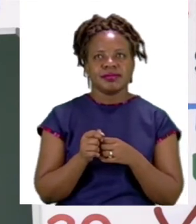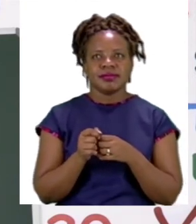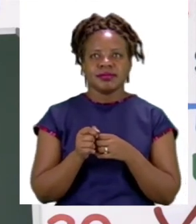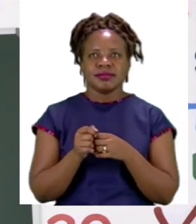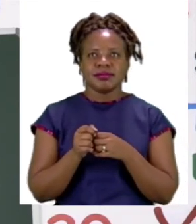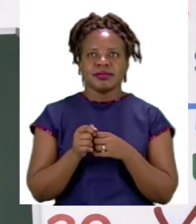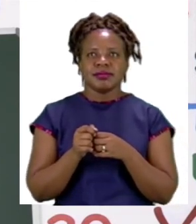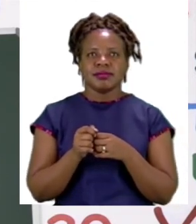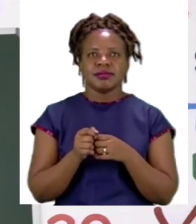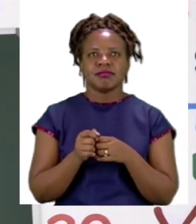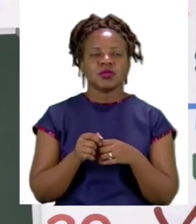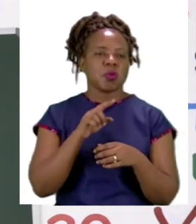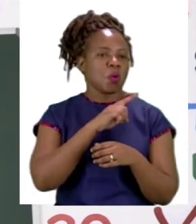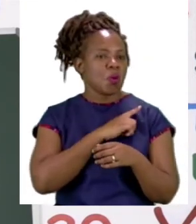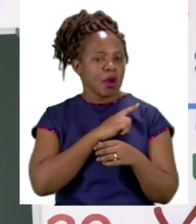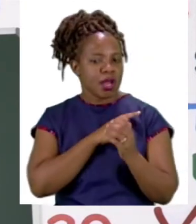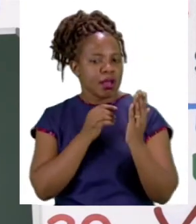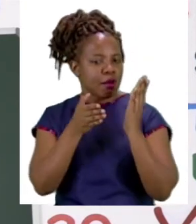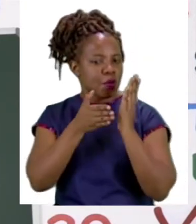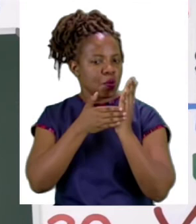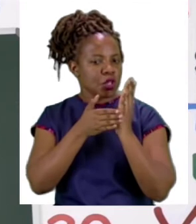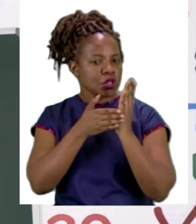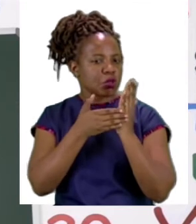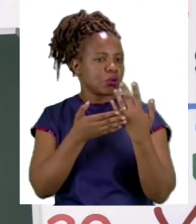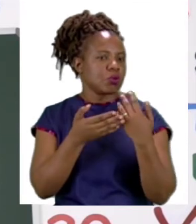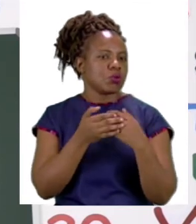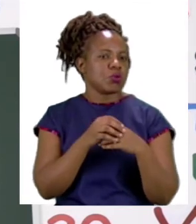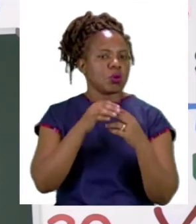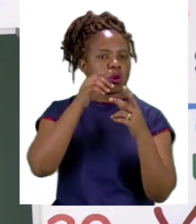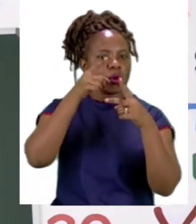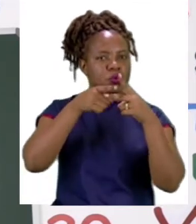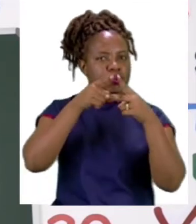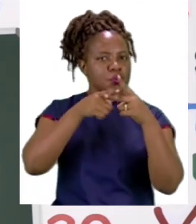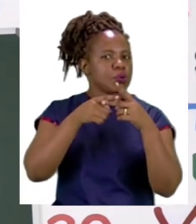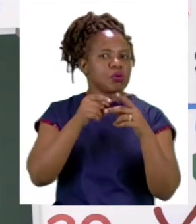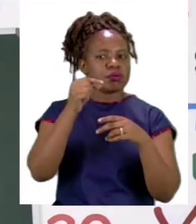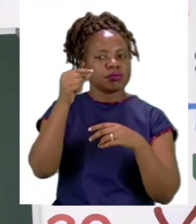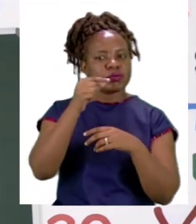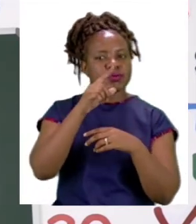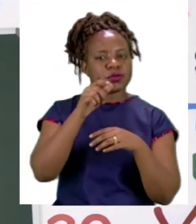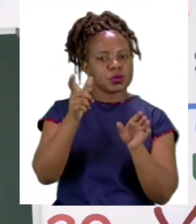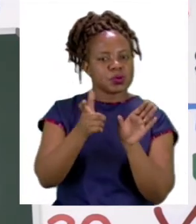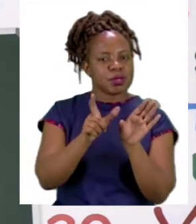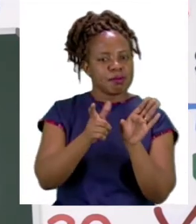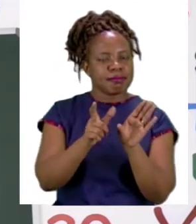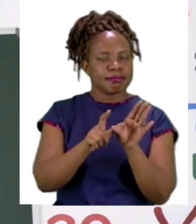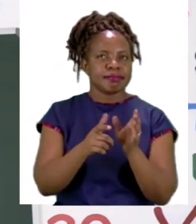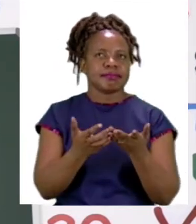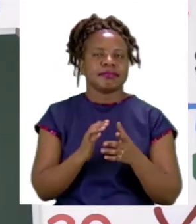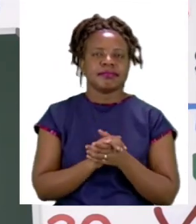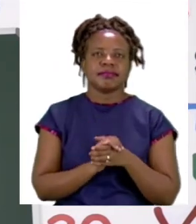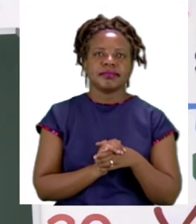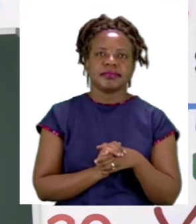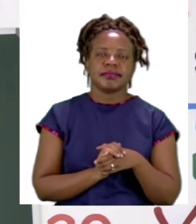Because of the glass doors and the glass windows. And then because we're now going to the last thing that I'm going to list, I